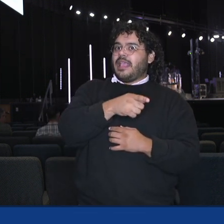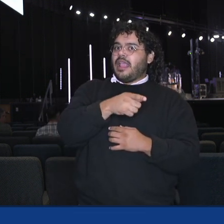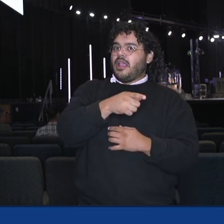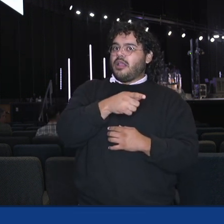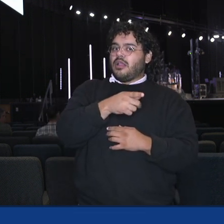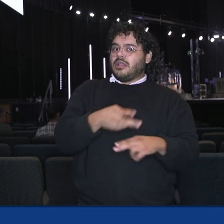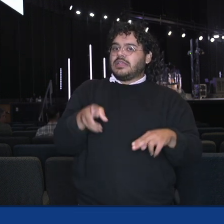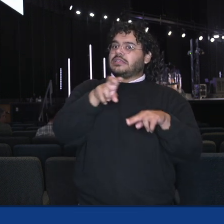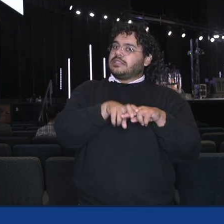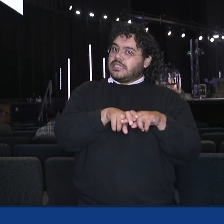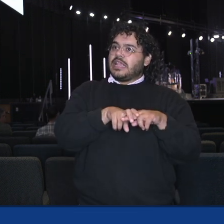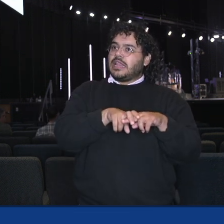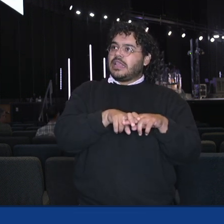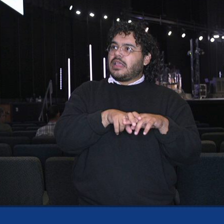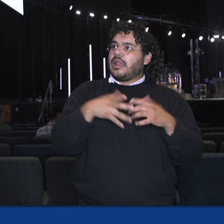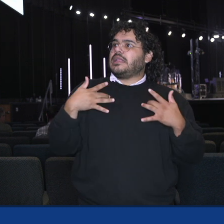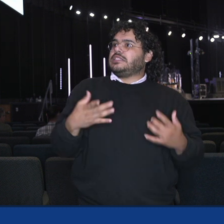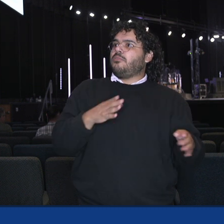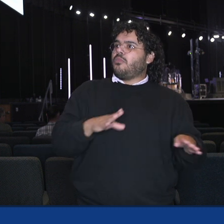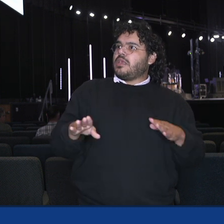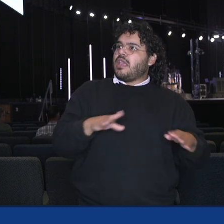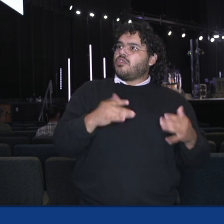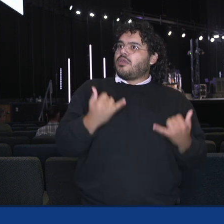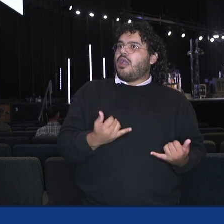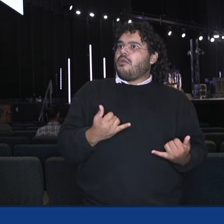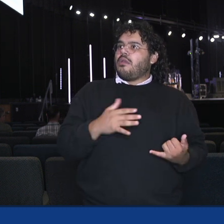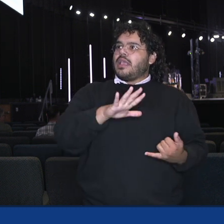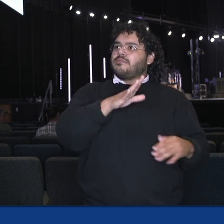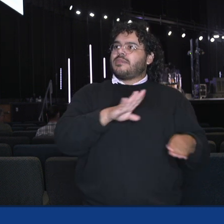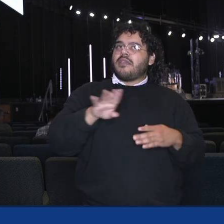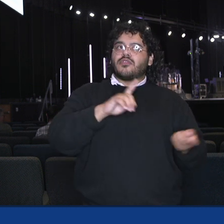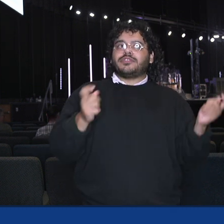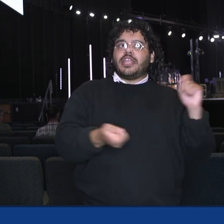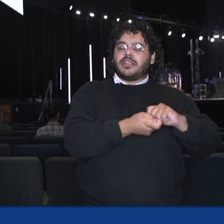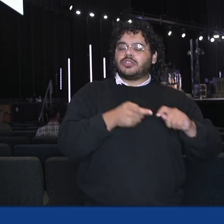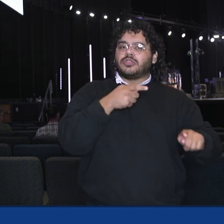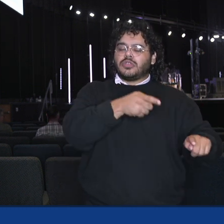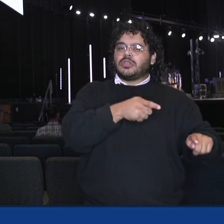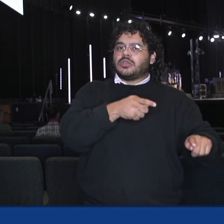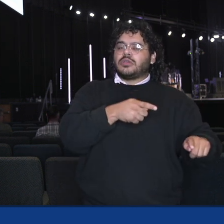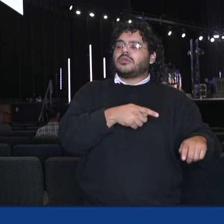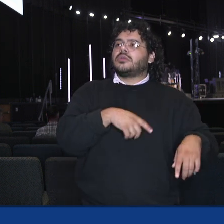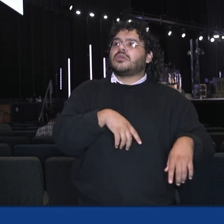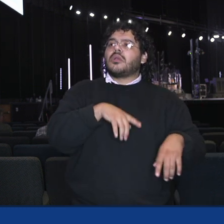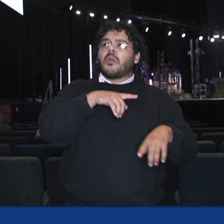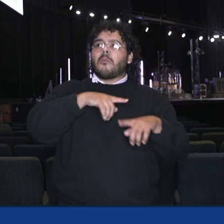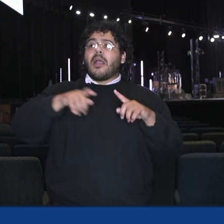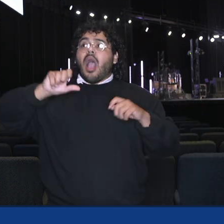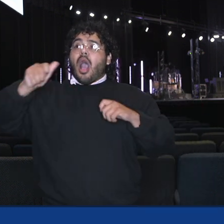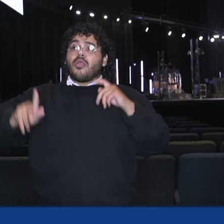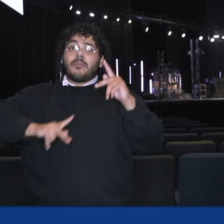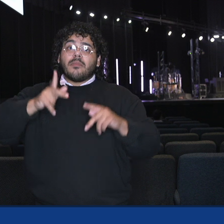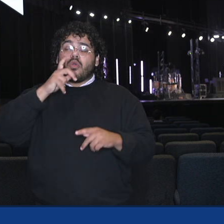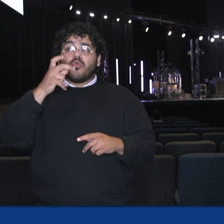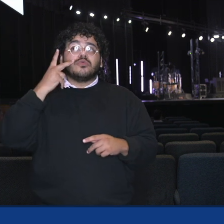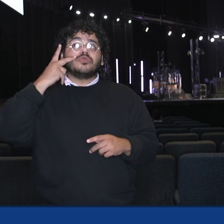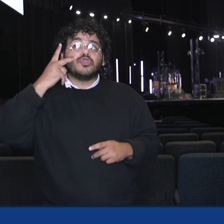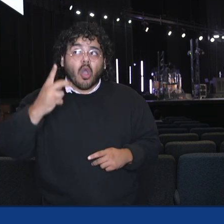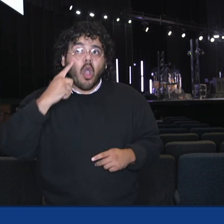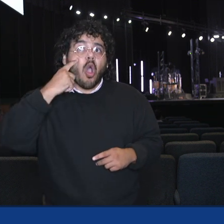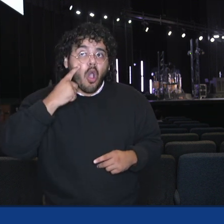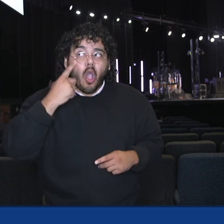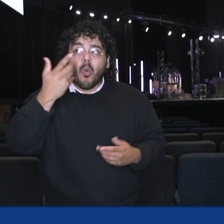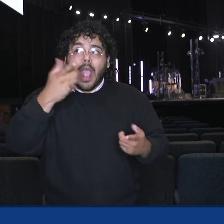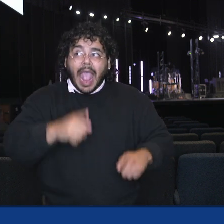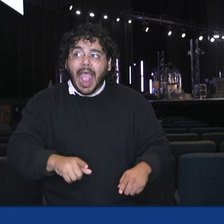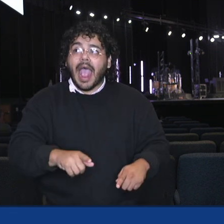no longer a walking madhouse of a man. Those who had seen it told the others what had happened to the demon-possessed man